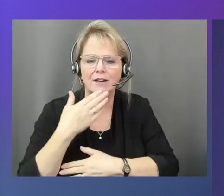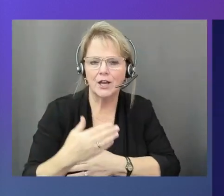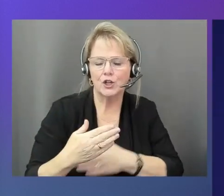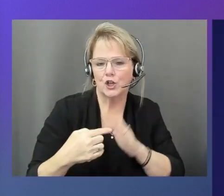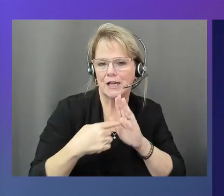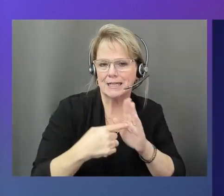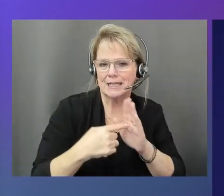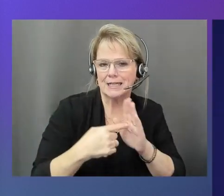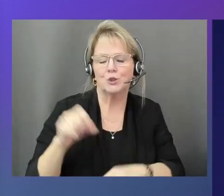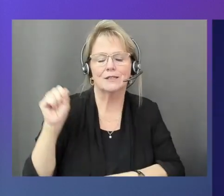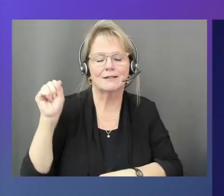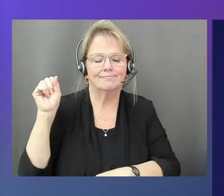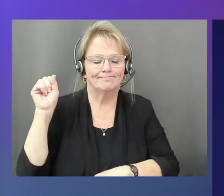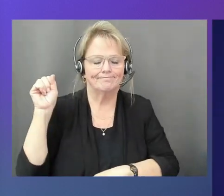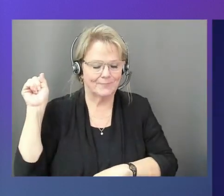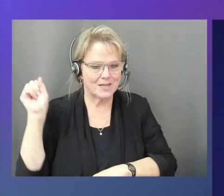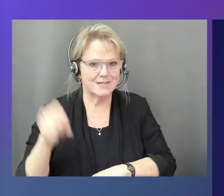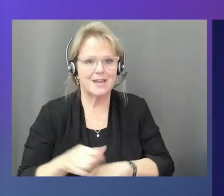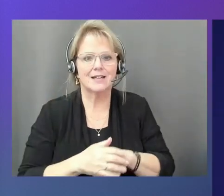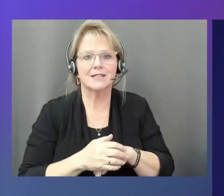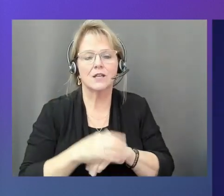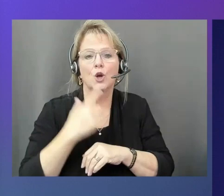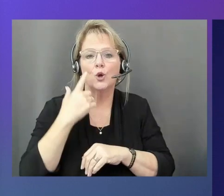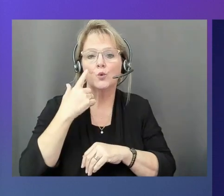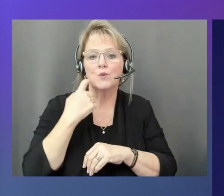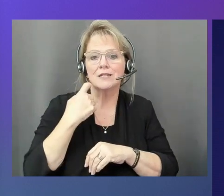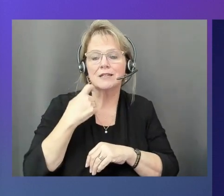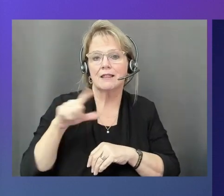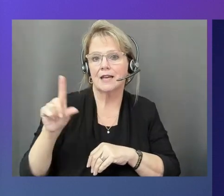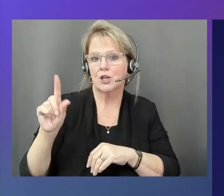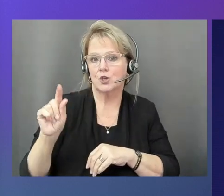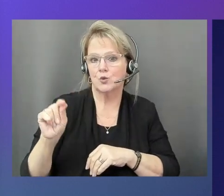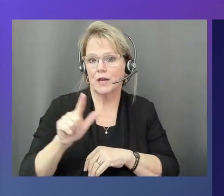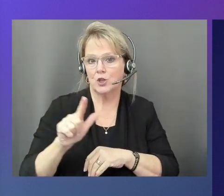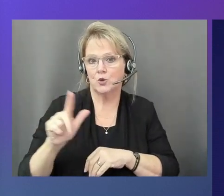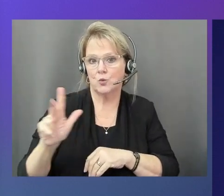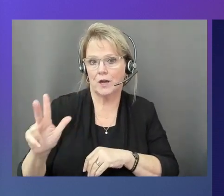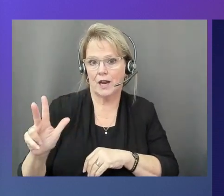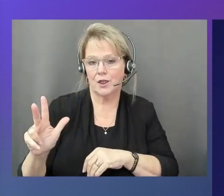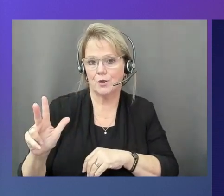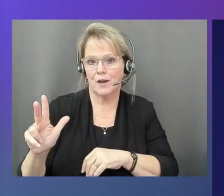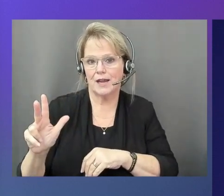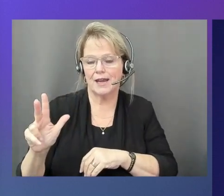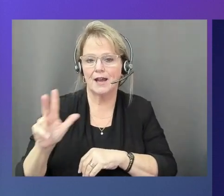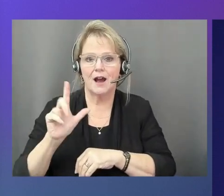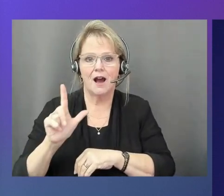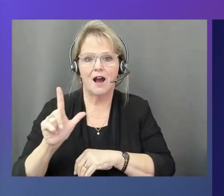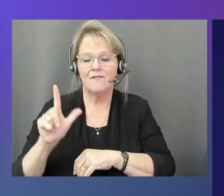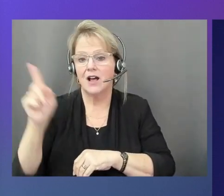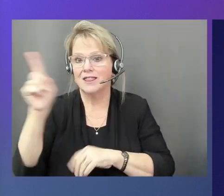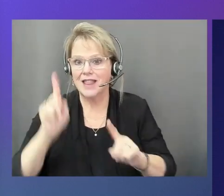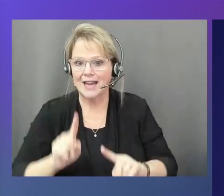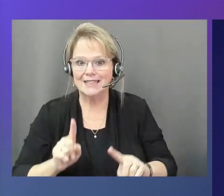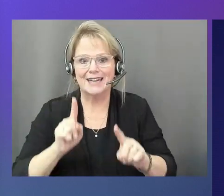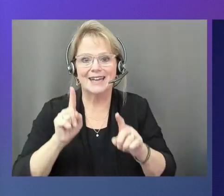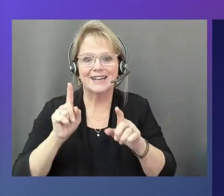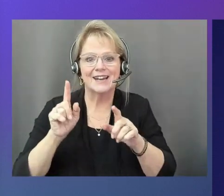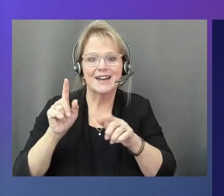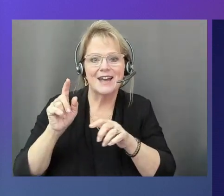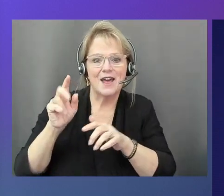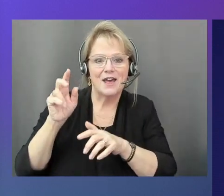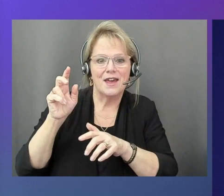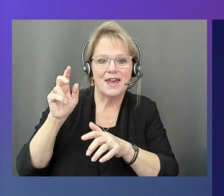In fact, very recently, the 2023 edition of Lightning in a Bottle Music Festival that's held in